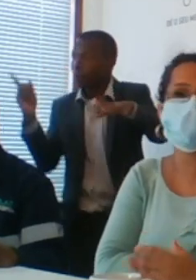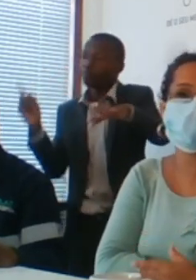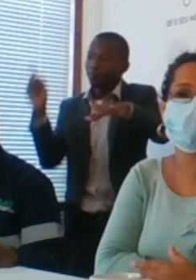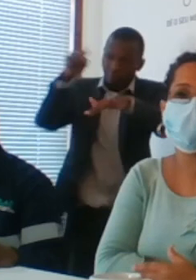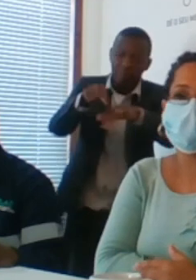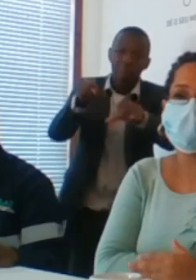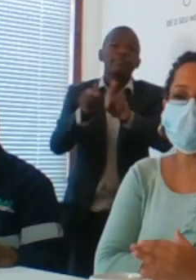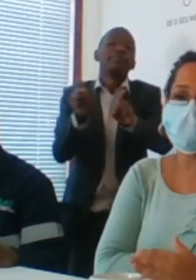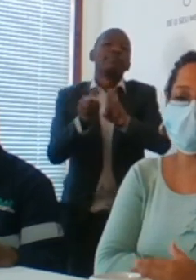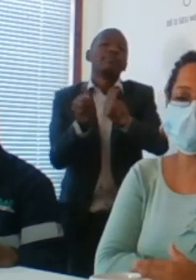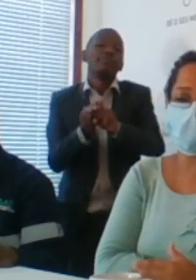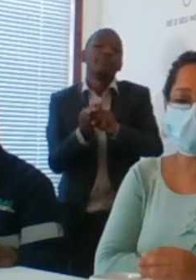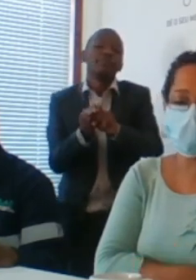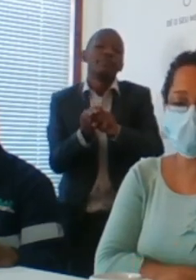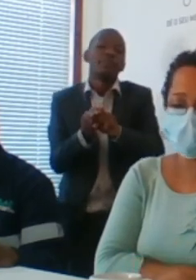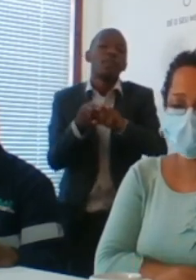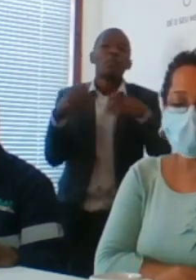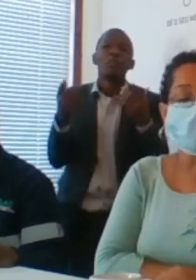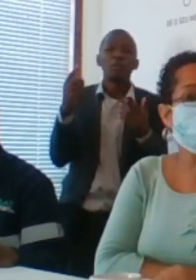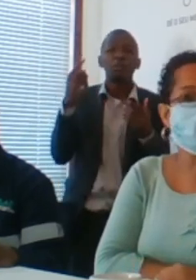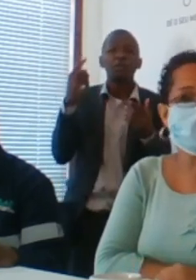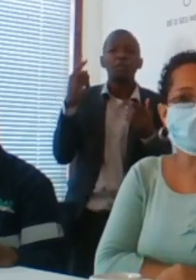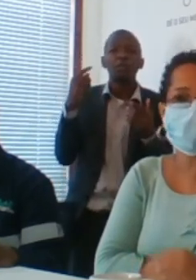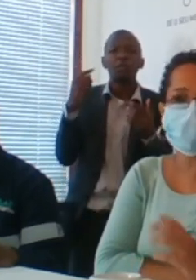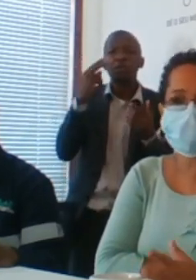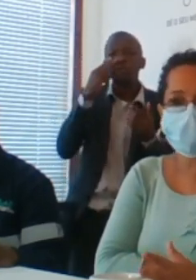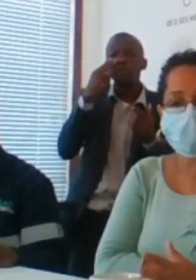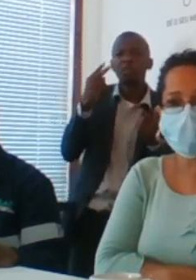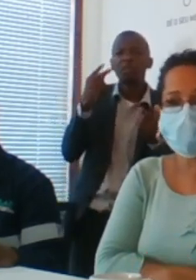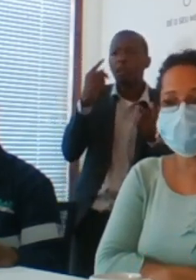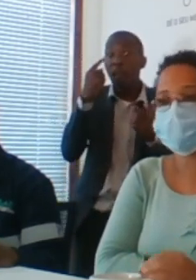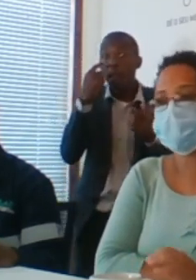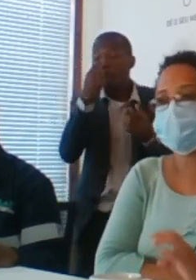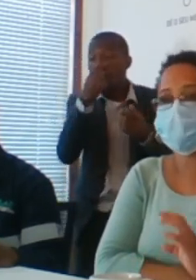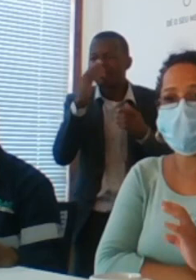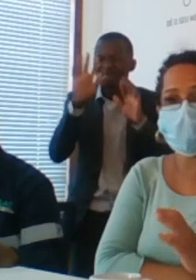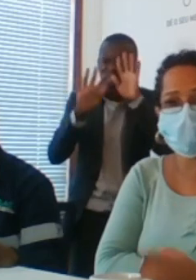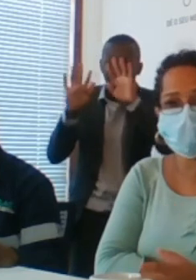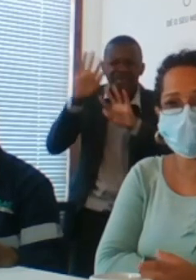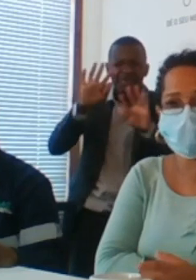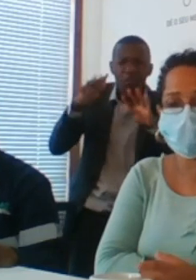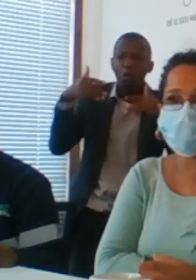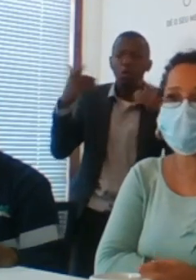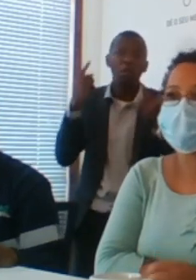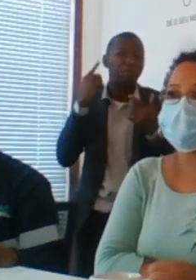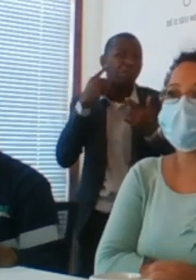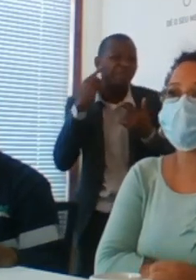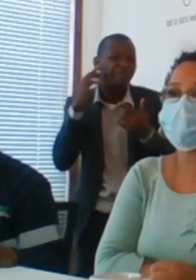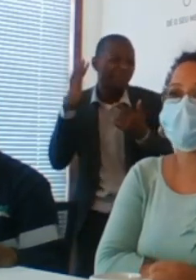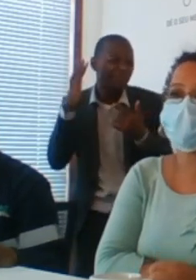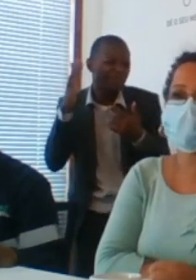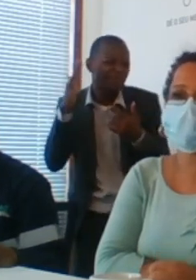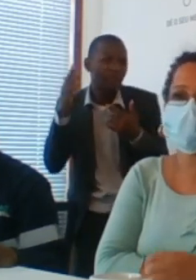special education if you have problems not seeing, if you have visual problems, if you have audio problems, and